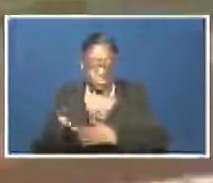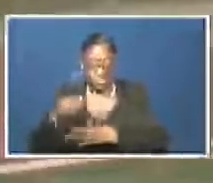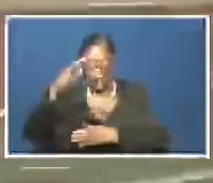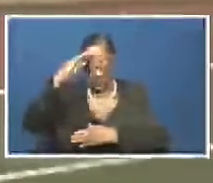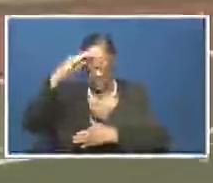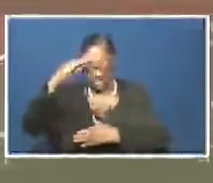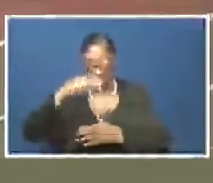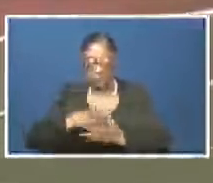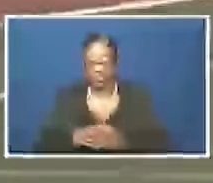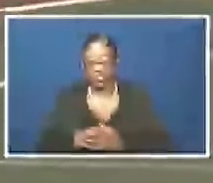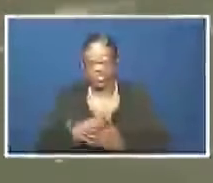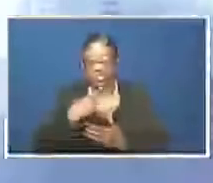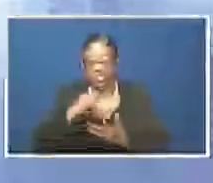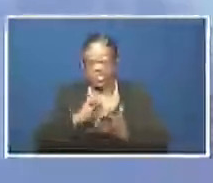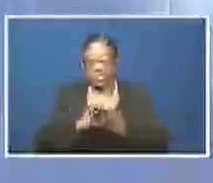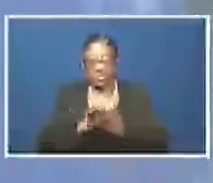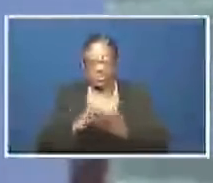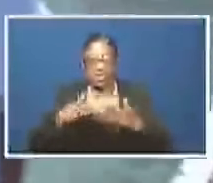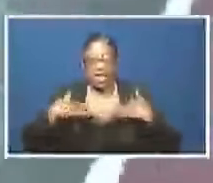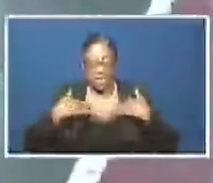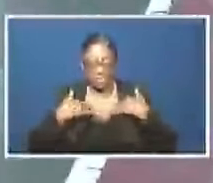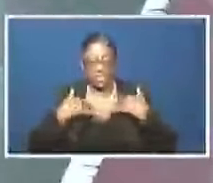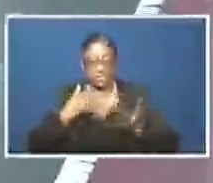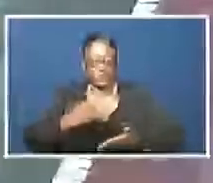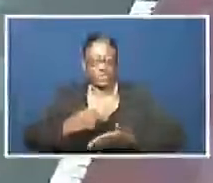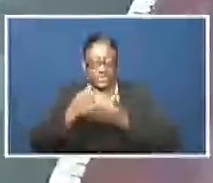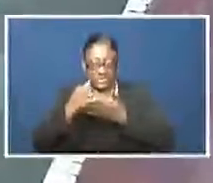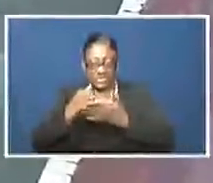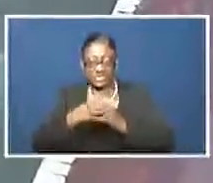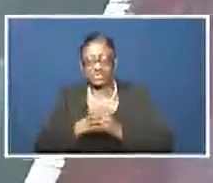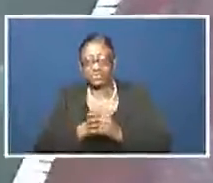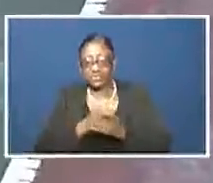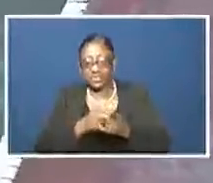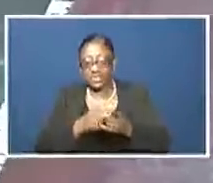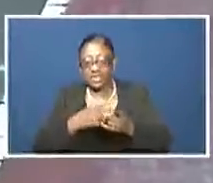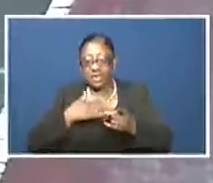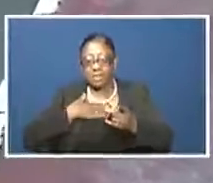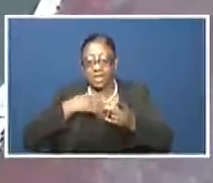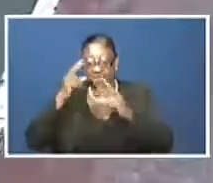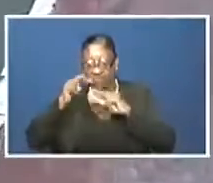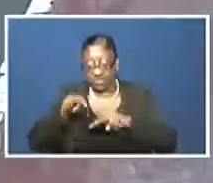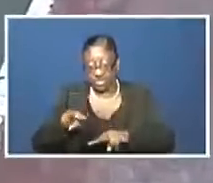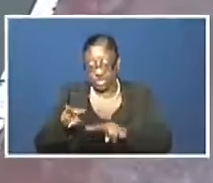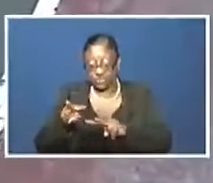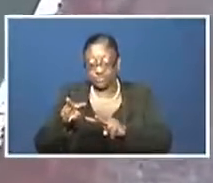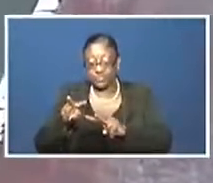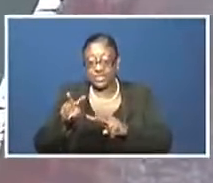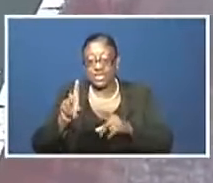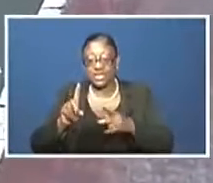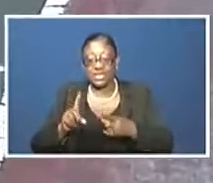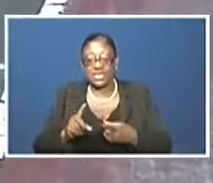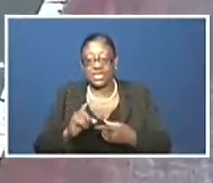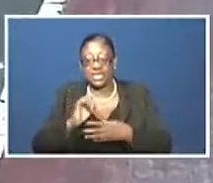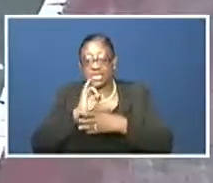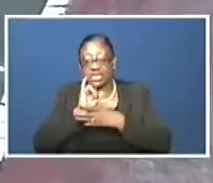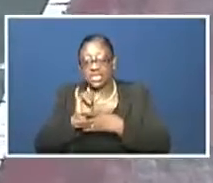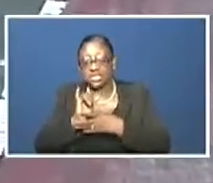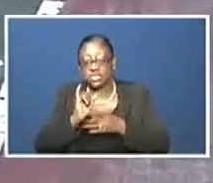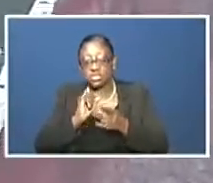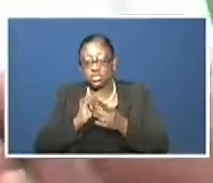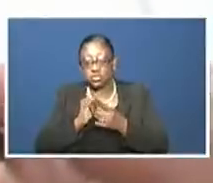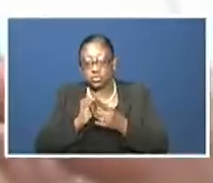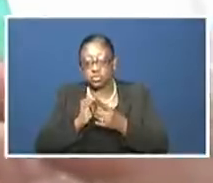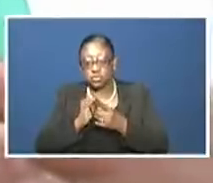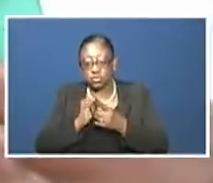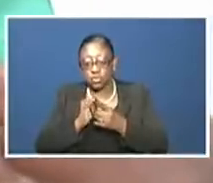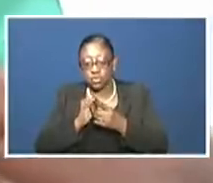his organization is glad to assist. For me, personally, my vision is to be a socially responsible